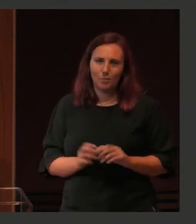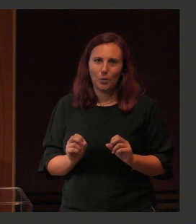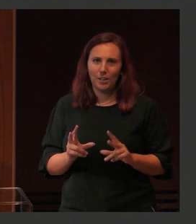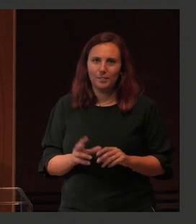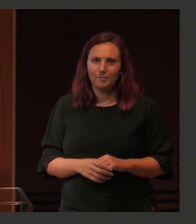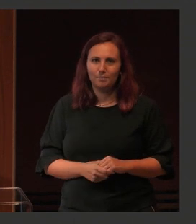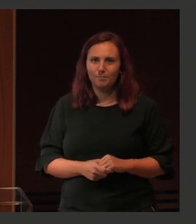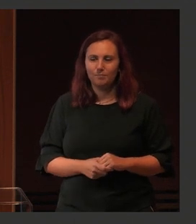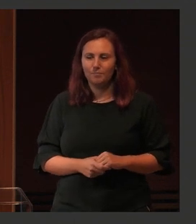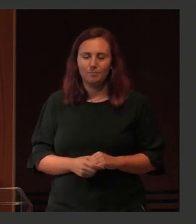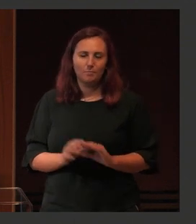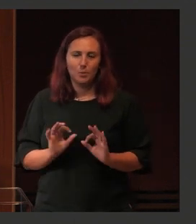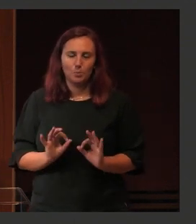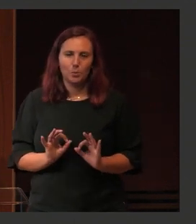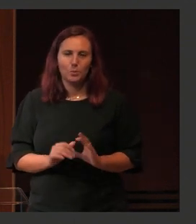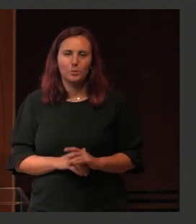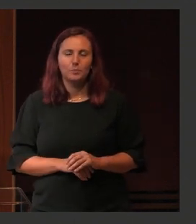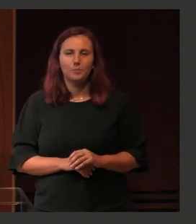Yeah.